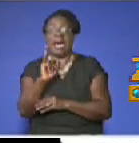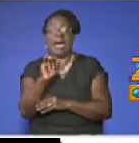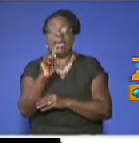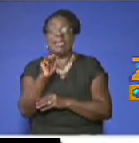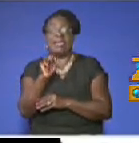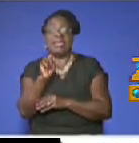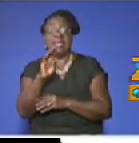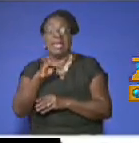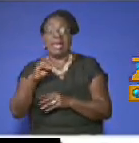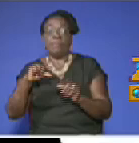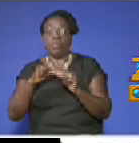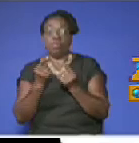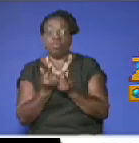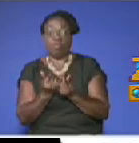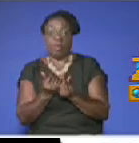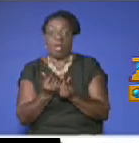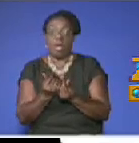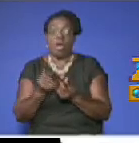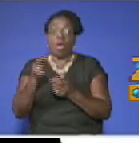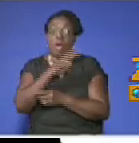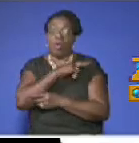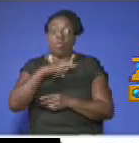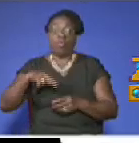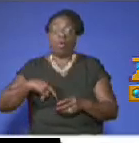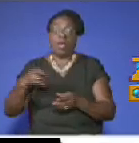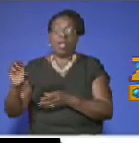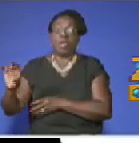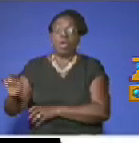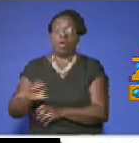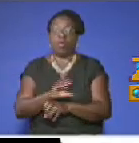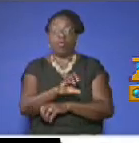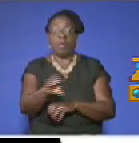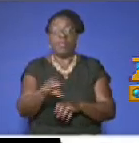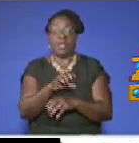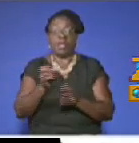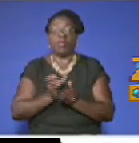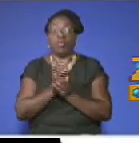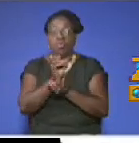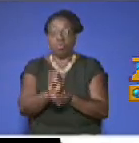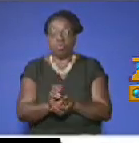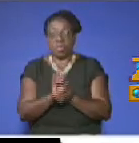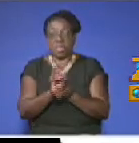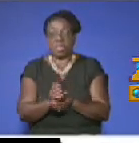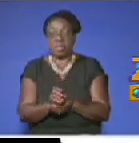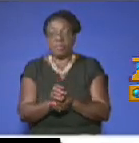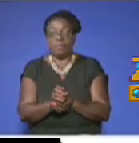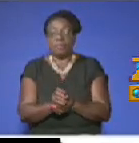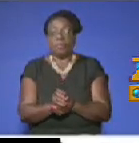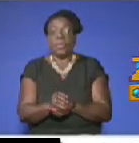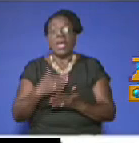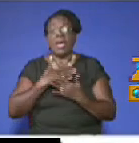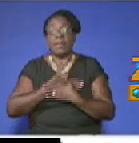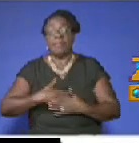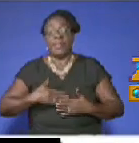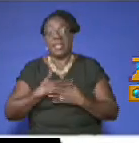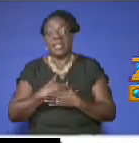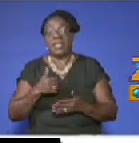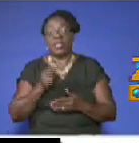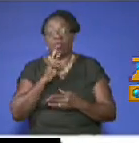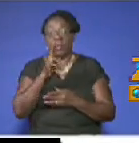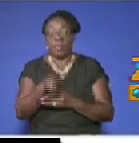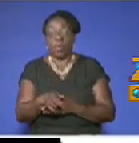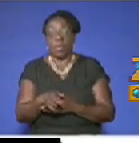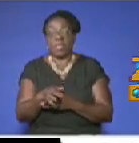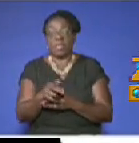Caribbean Cruises and Lucaya Hotel Project and the Carnival Project. I am pleased to report